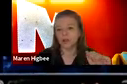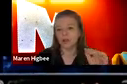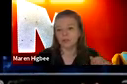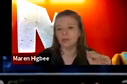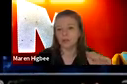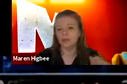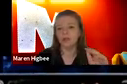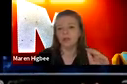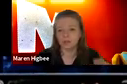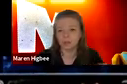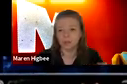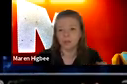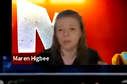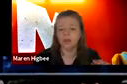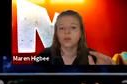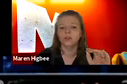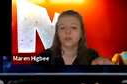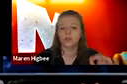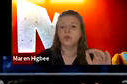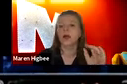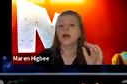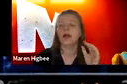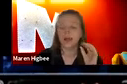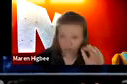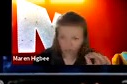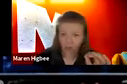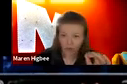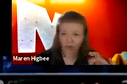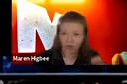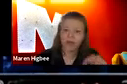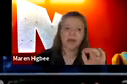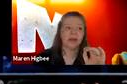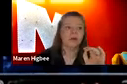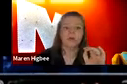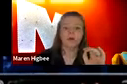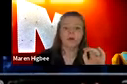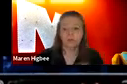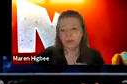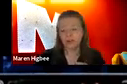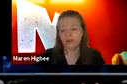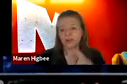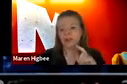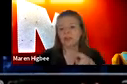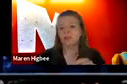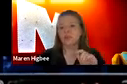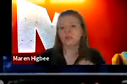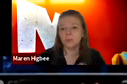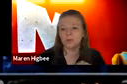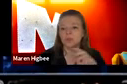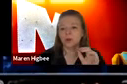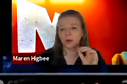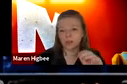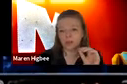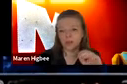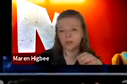streams out has to be accessible to everybody. Now, the reason I say accessible for